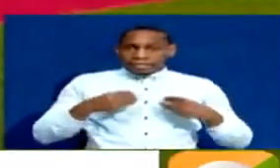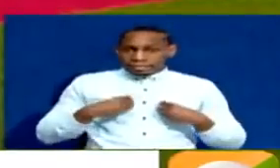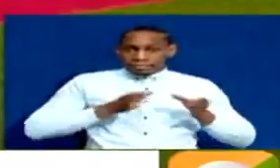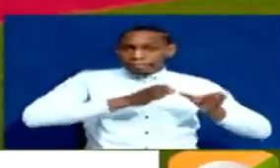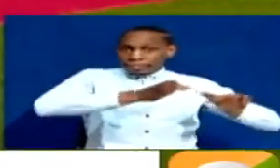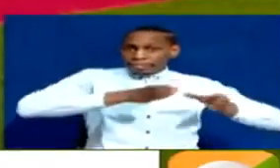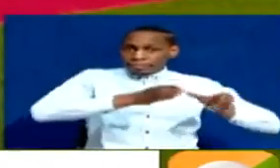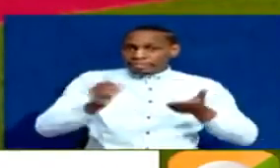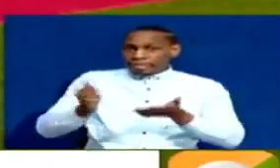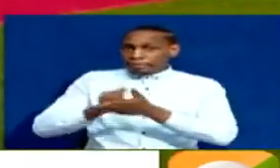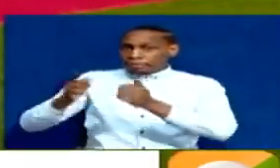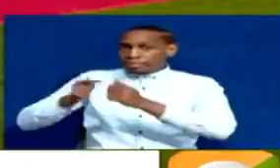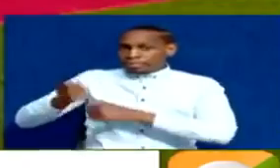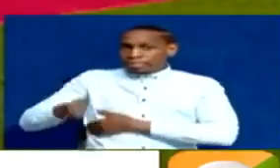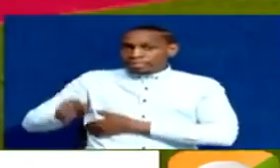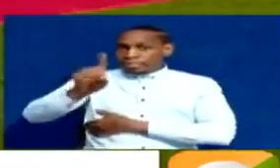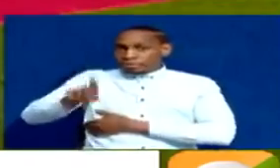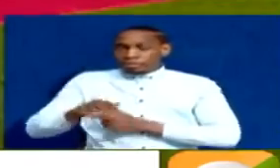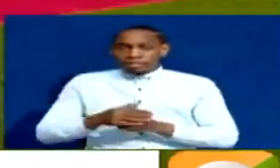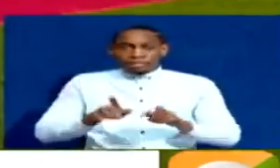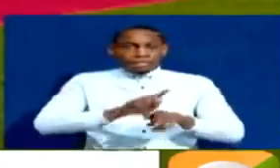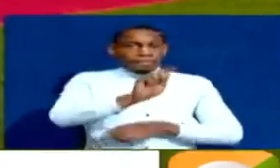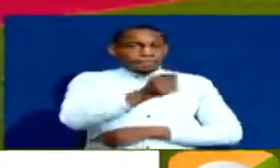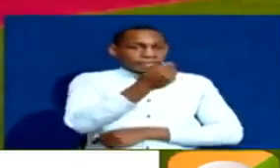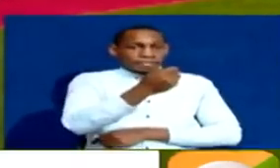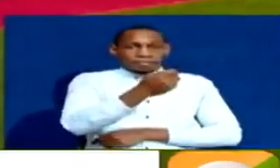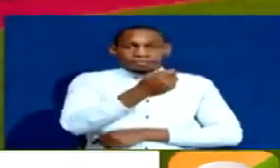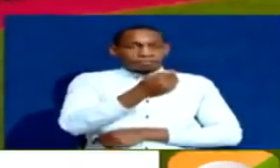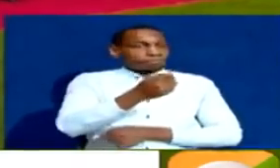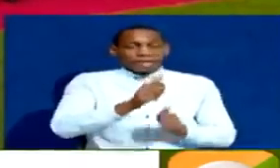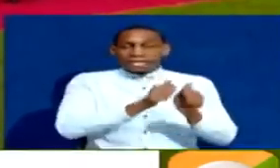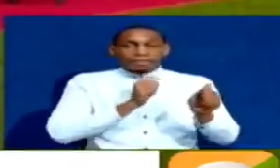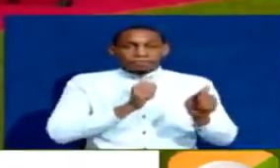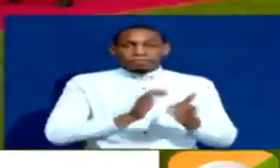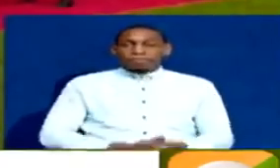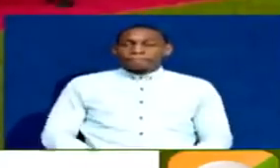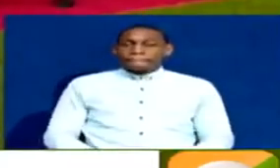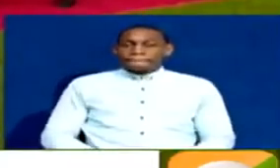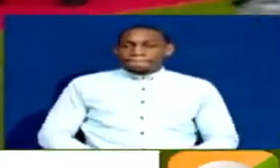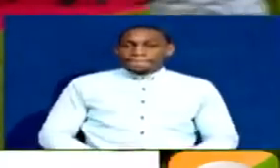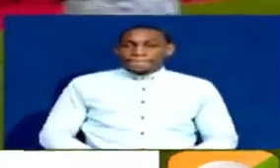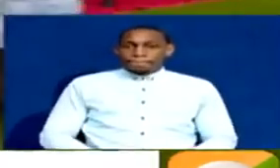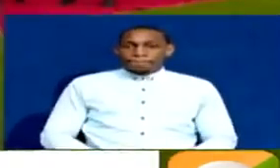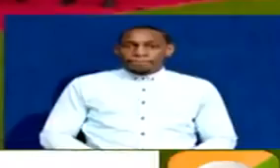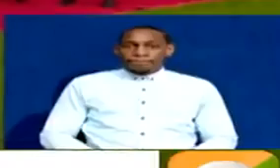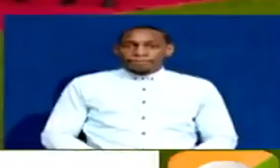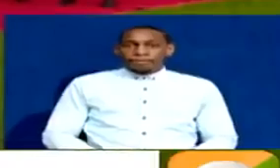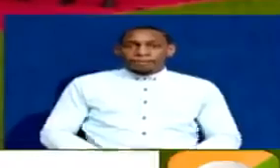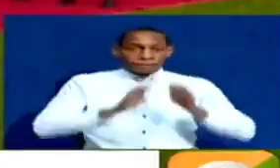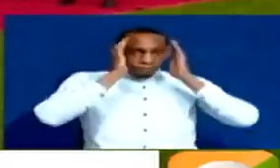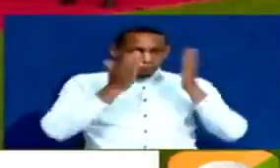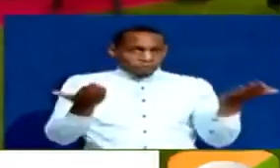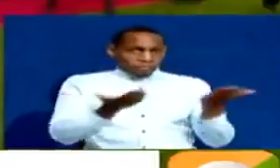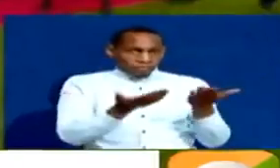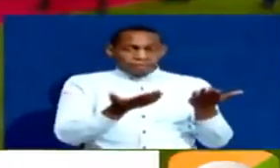under the pressure to appoint the 6 judges, or will the president dig in defiance? Thank you very much, Chief Justice. Thank you. All focus